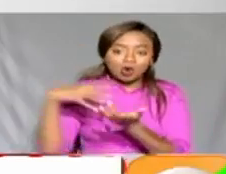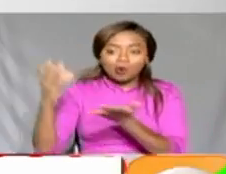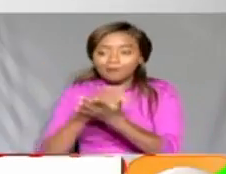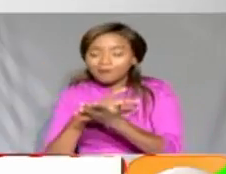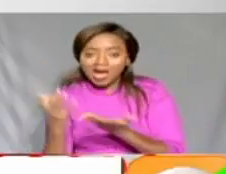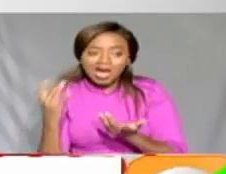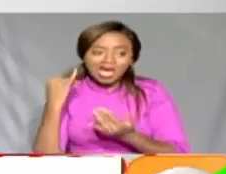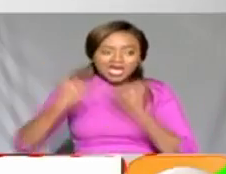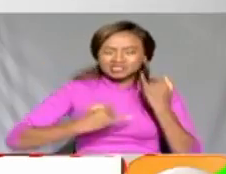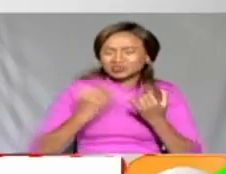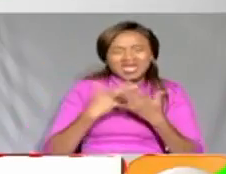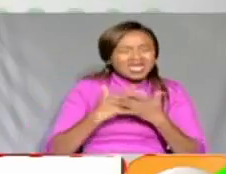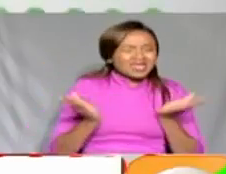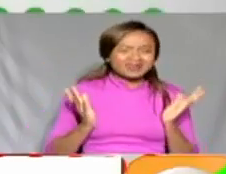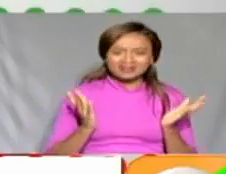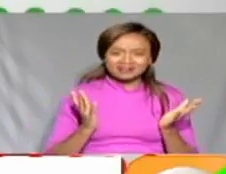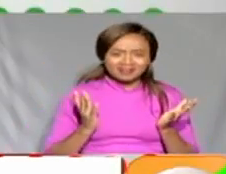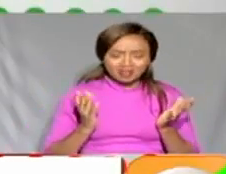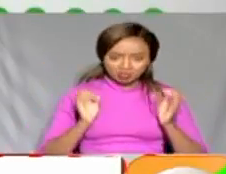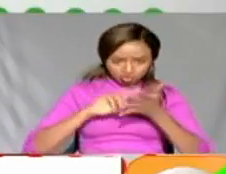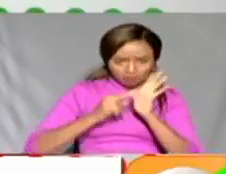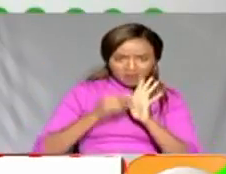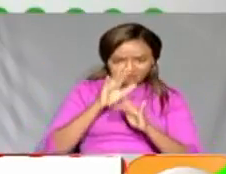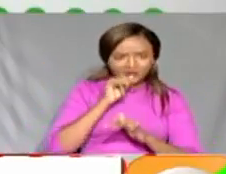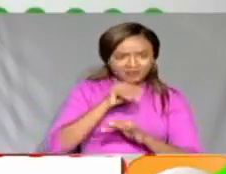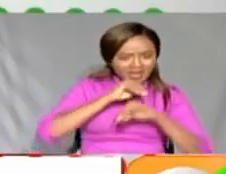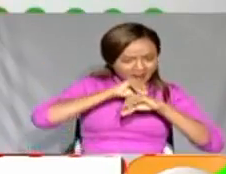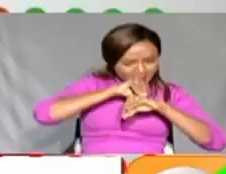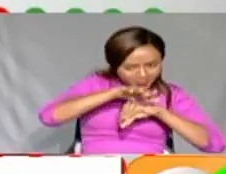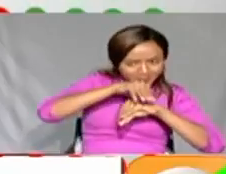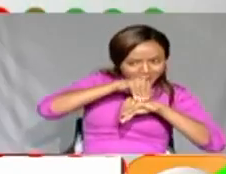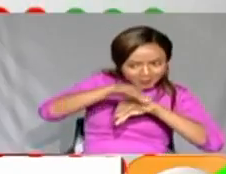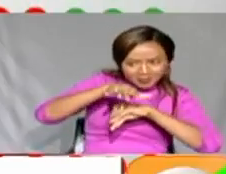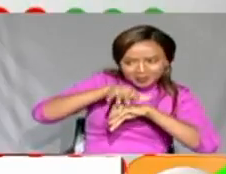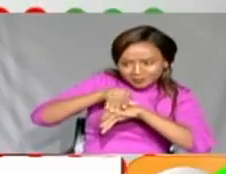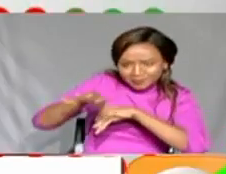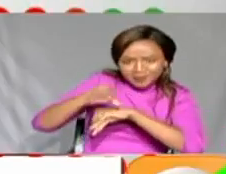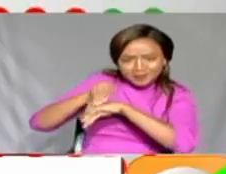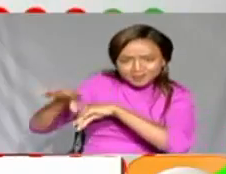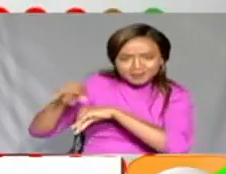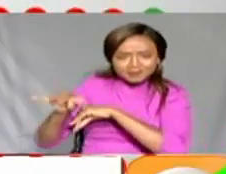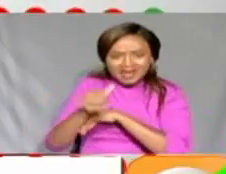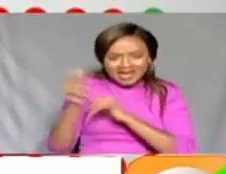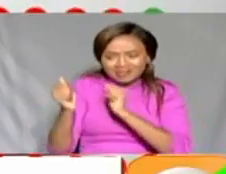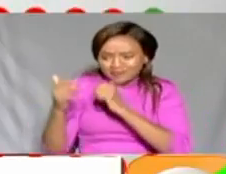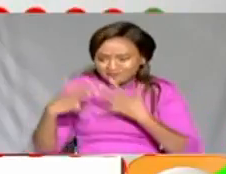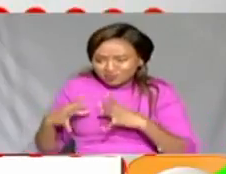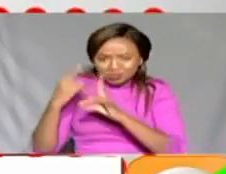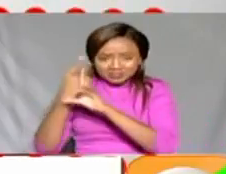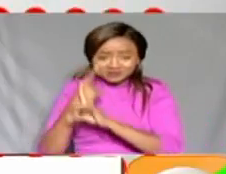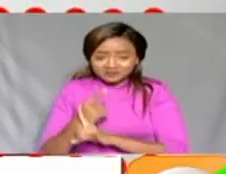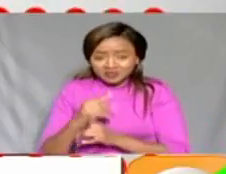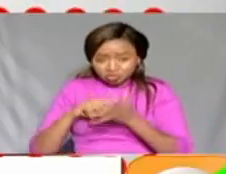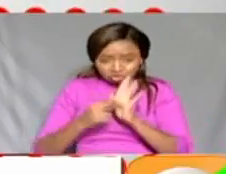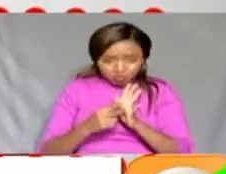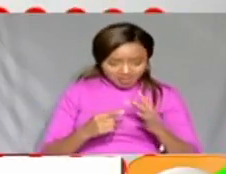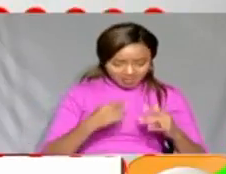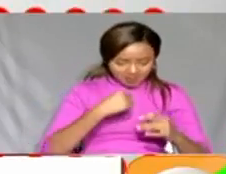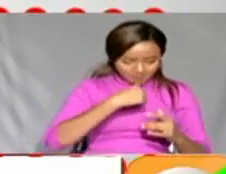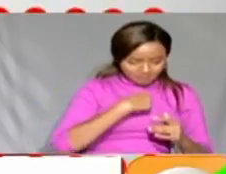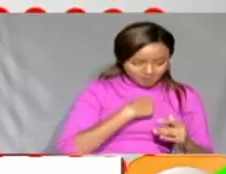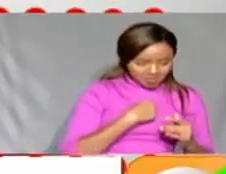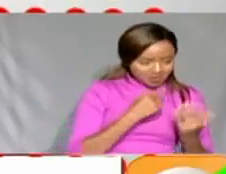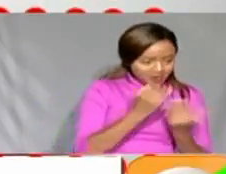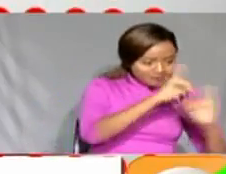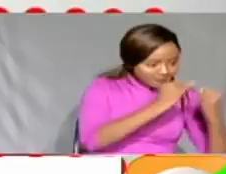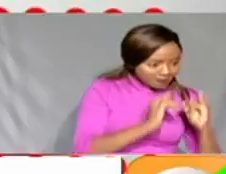or to another entertainment joint, and each of them interacts with another 10 people. So my contacts of 10 now